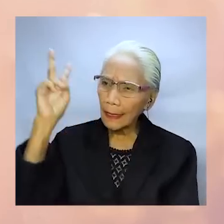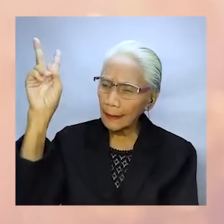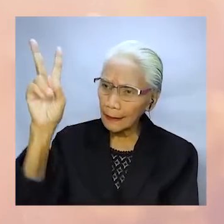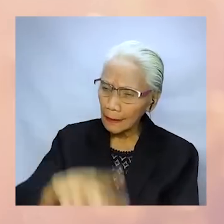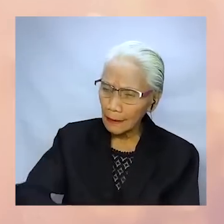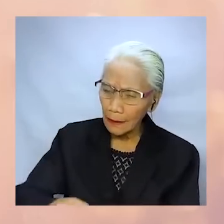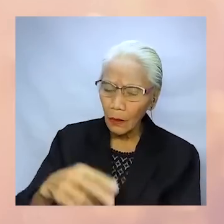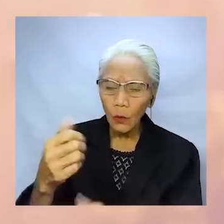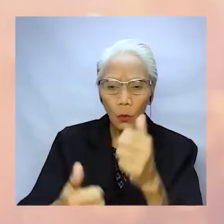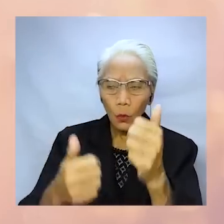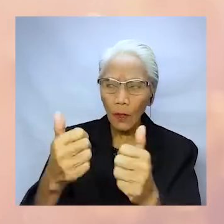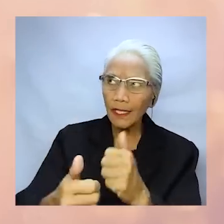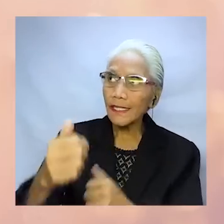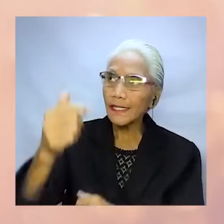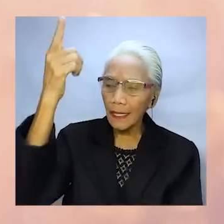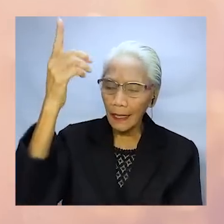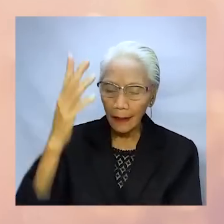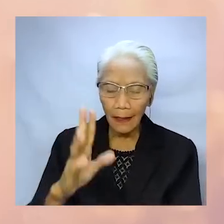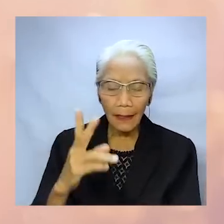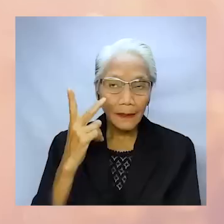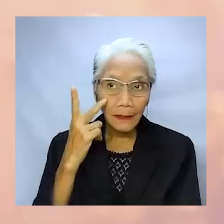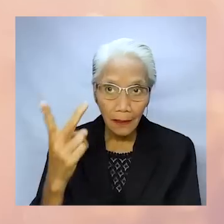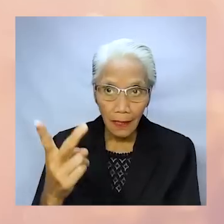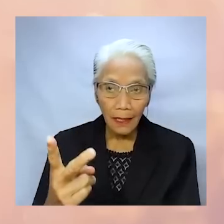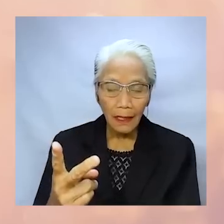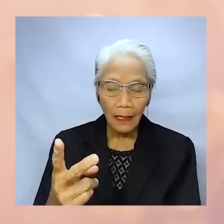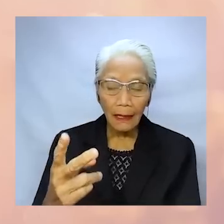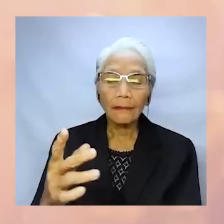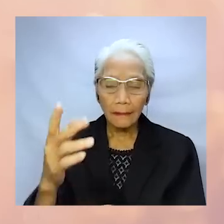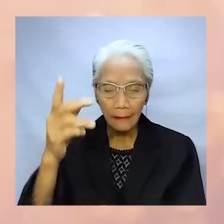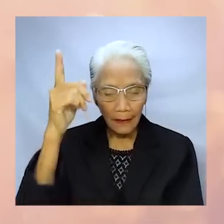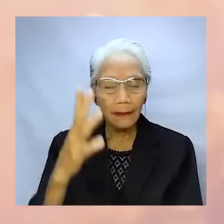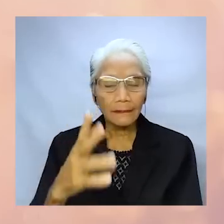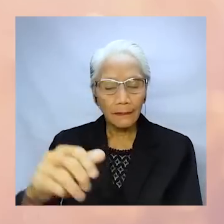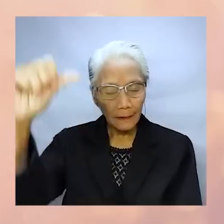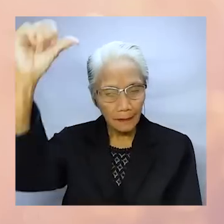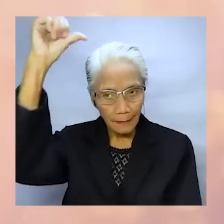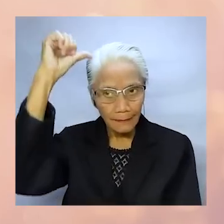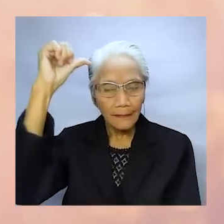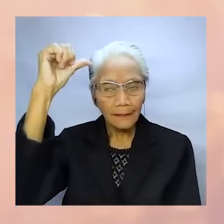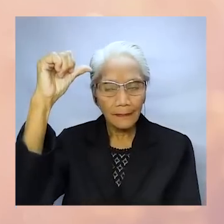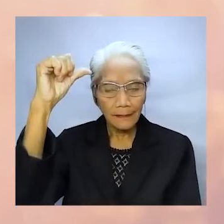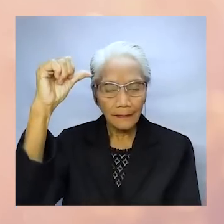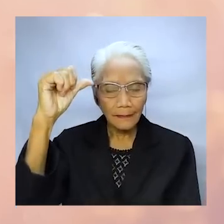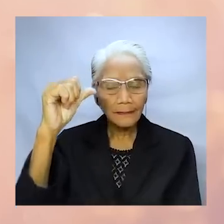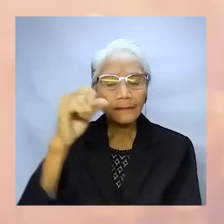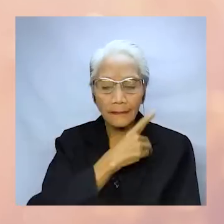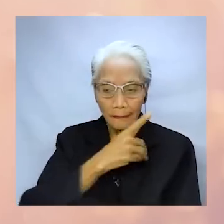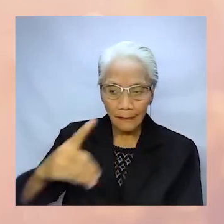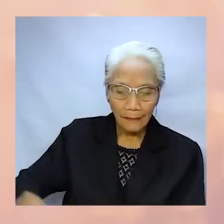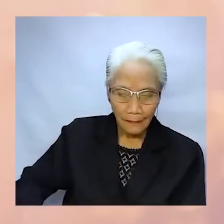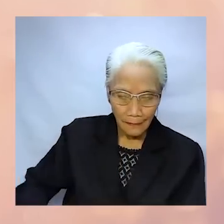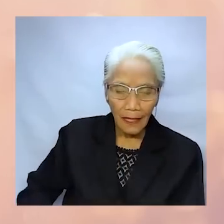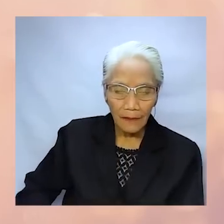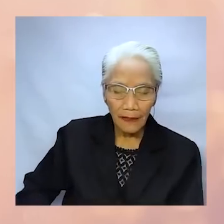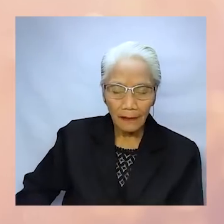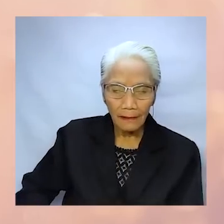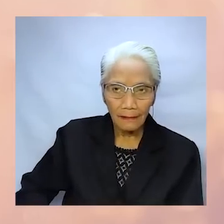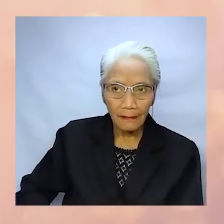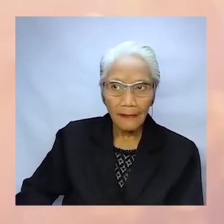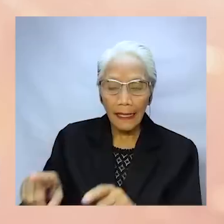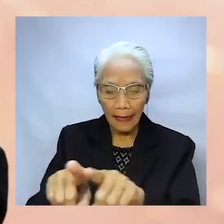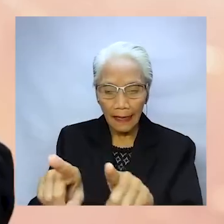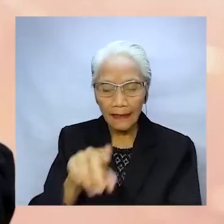sight. And he anointed David as king. The Holy Spirit rushed to David.